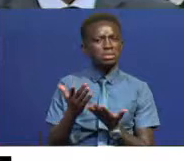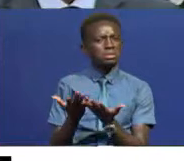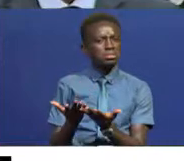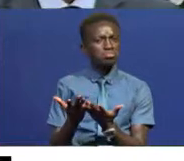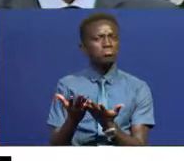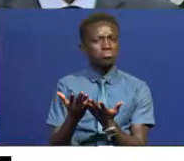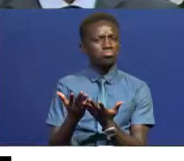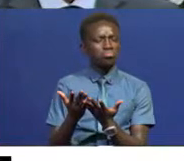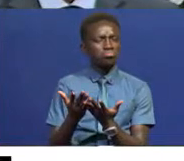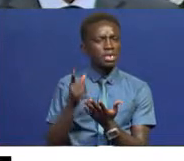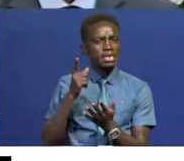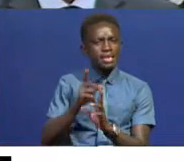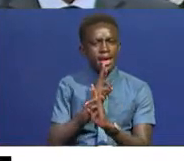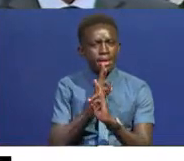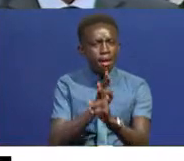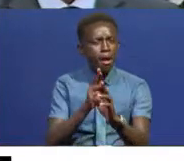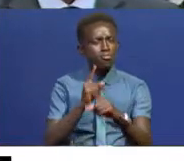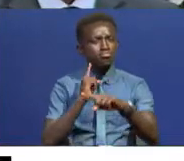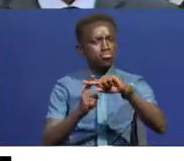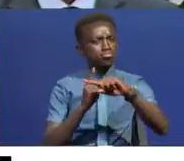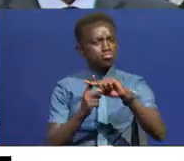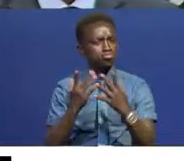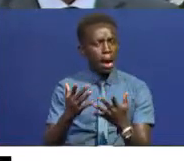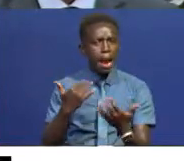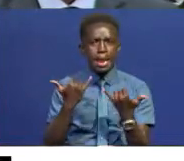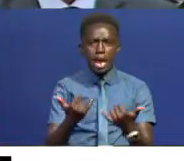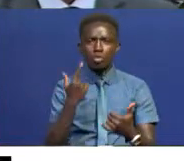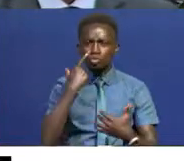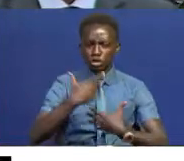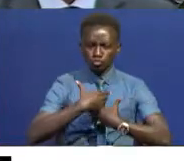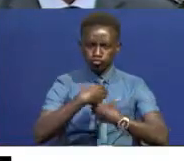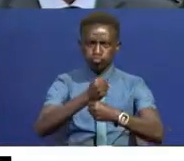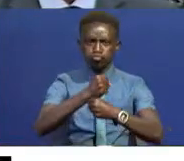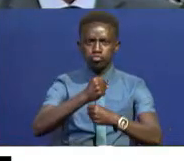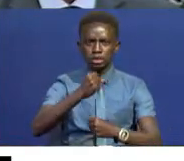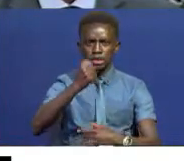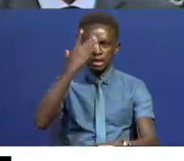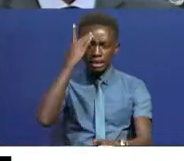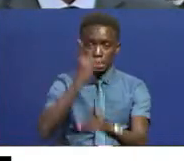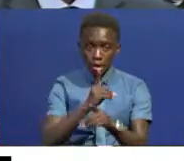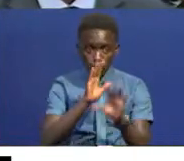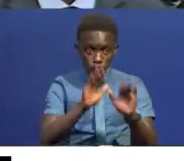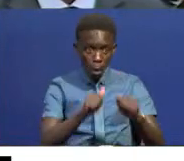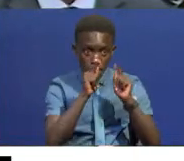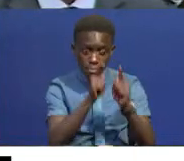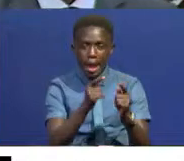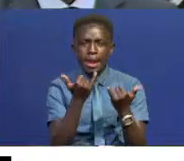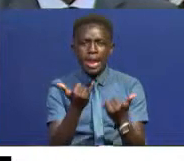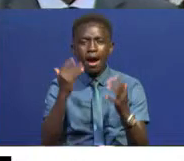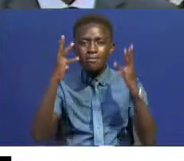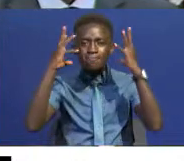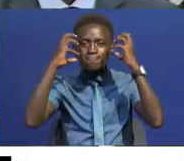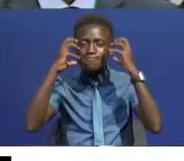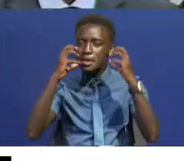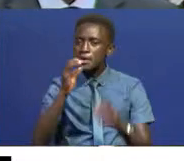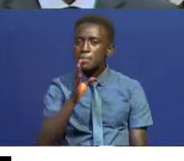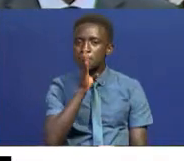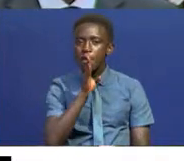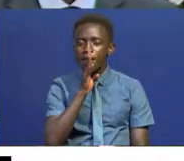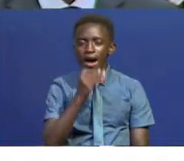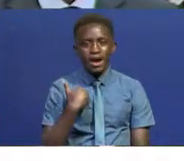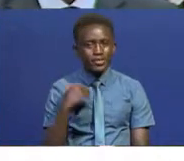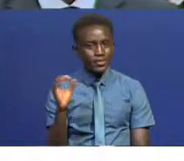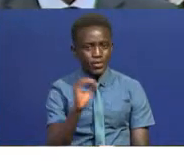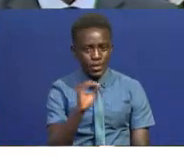management strategies and bold decisions, we are now far from the cliff of debt distress. Investor